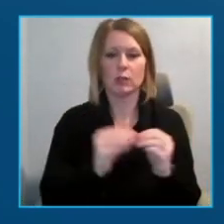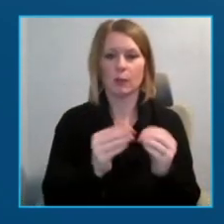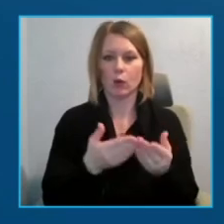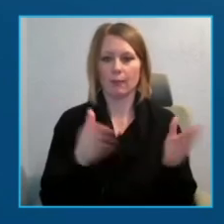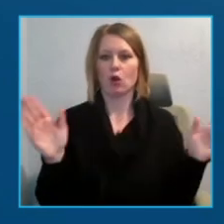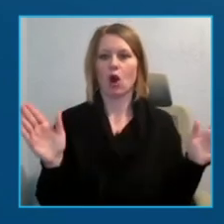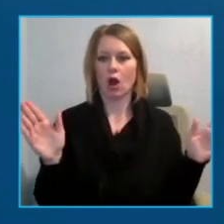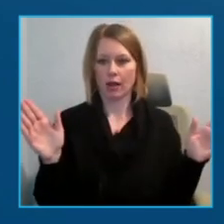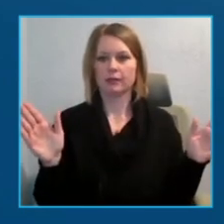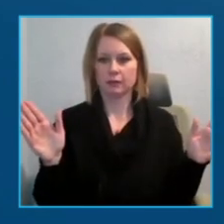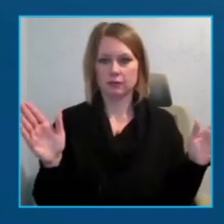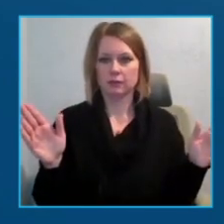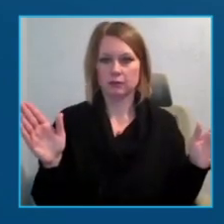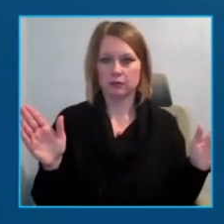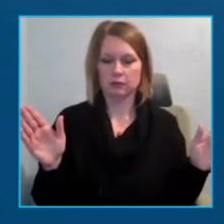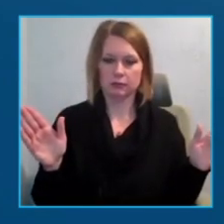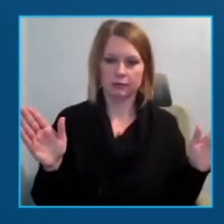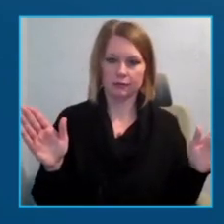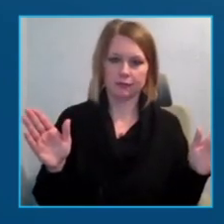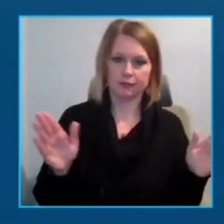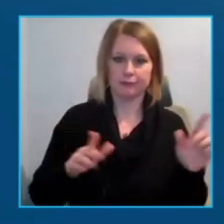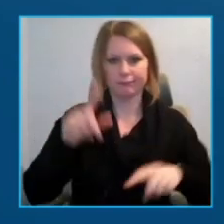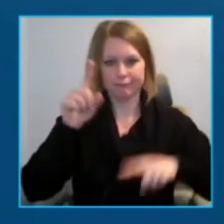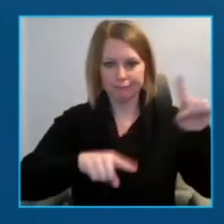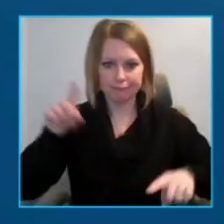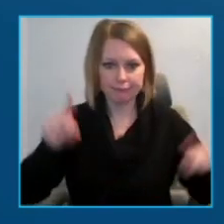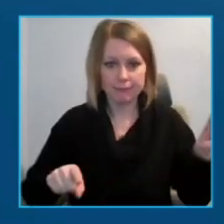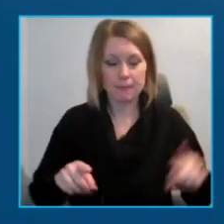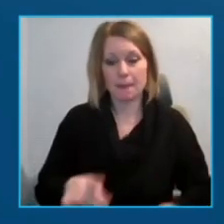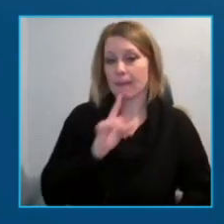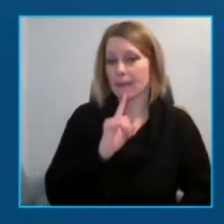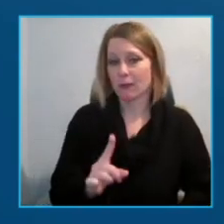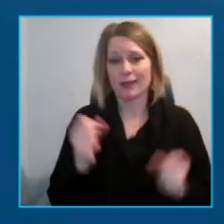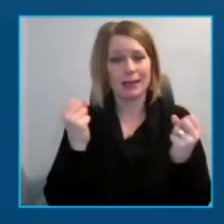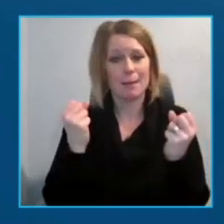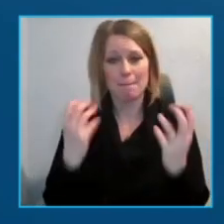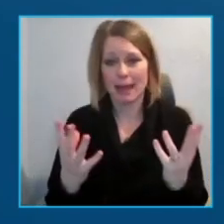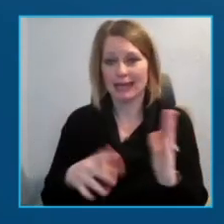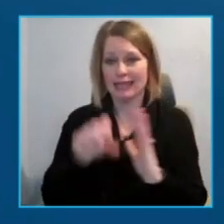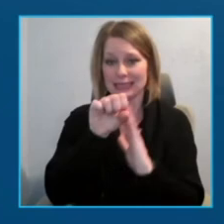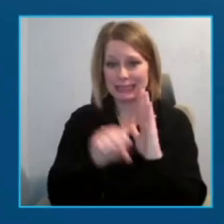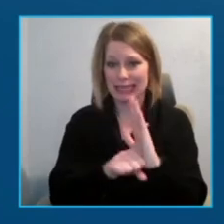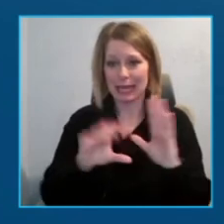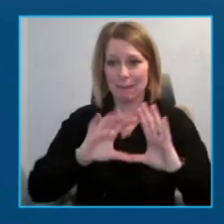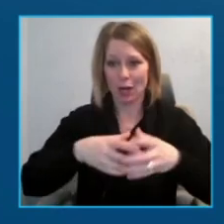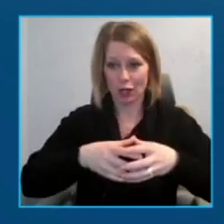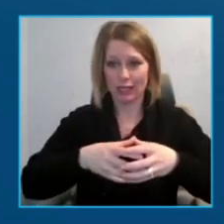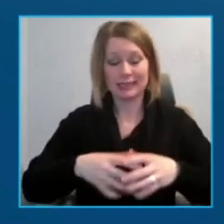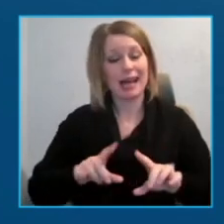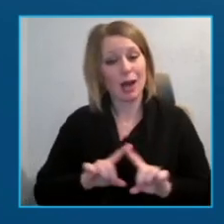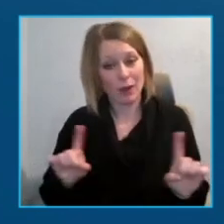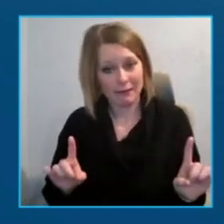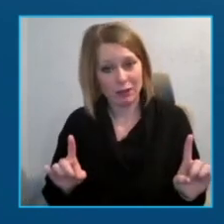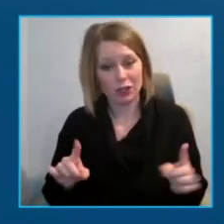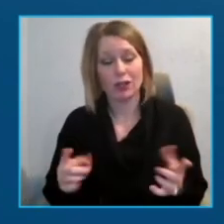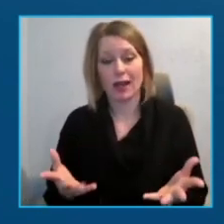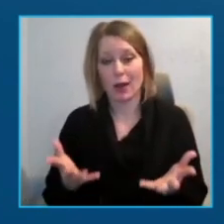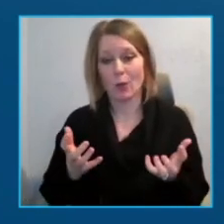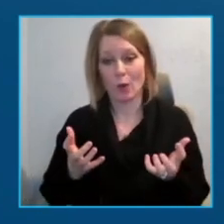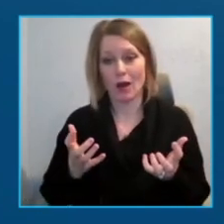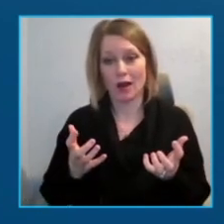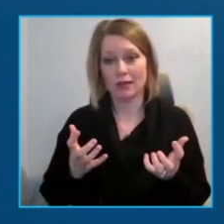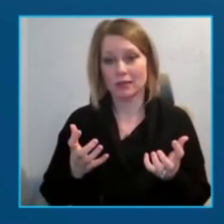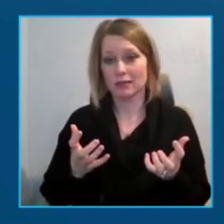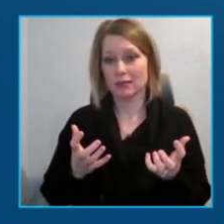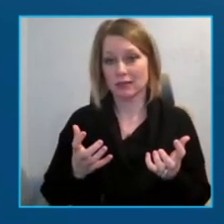think that could probably be said many state parties. However, I do want to give